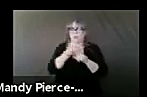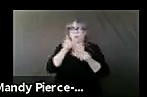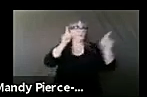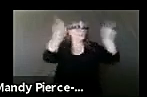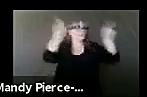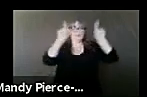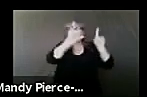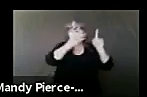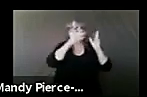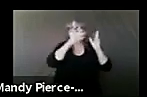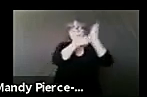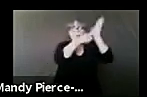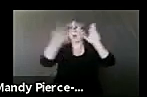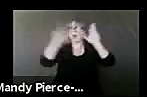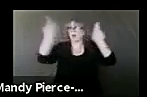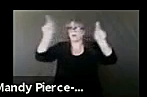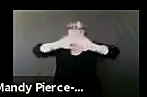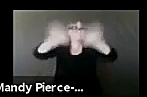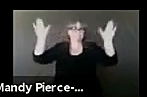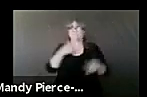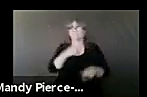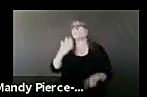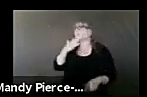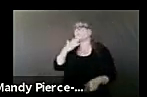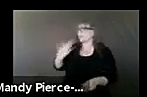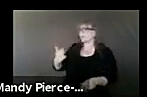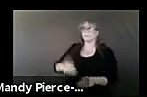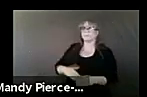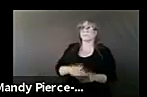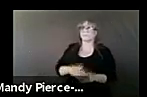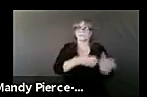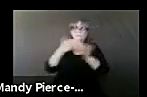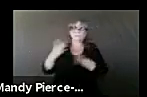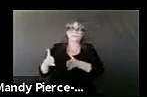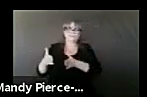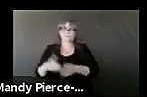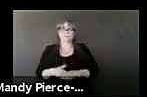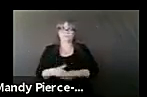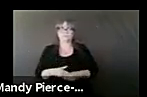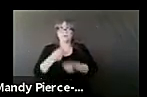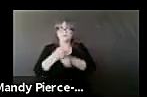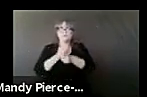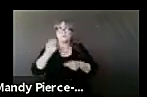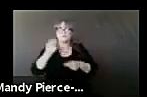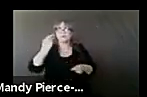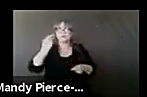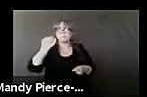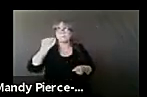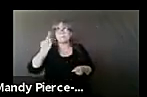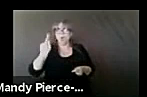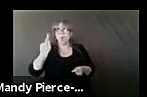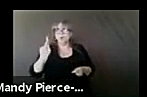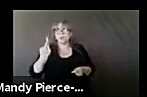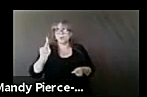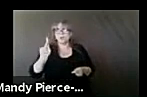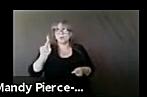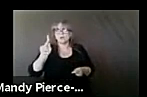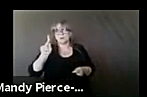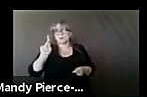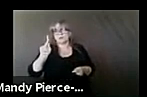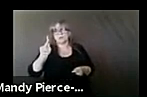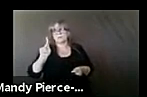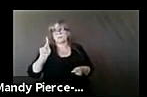This next question is from Mark Craddock with the World Journal newspaper. It's a two-part question. According to one of the critical standards of